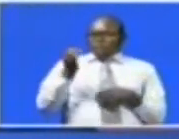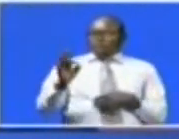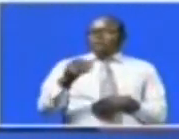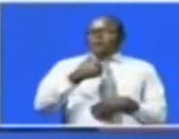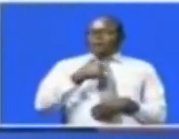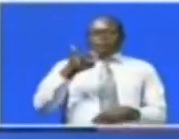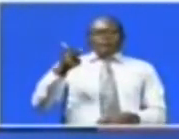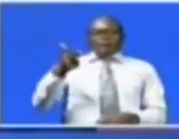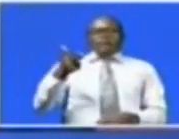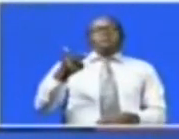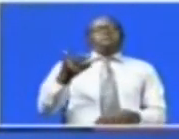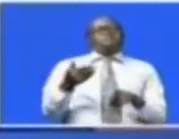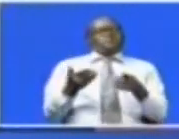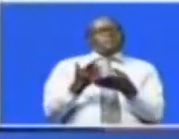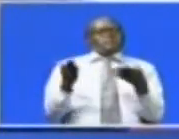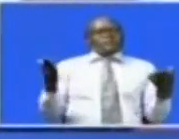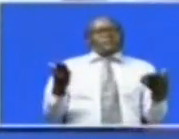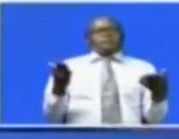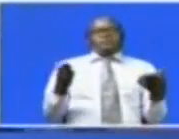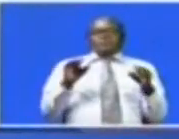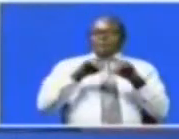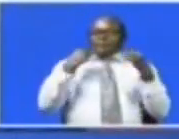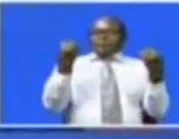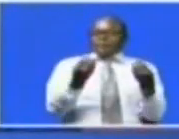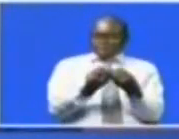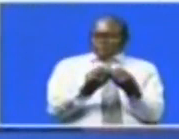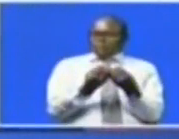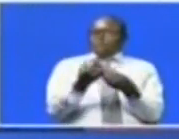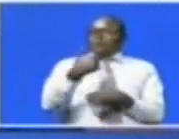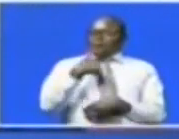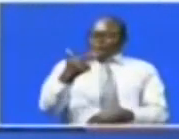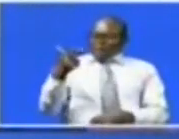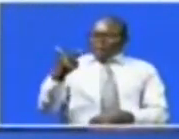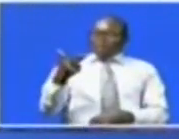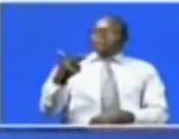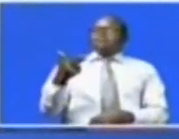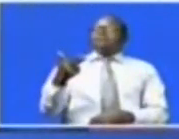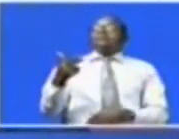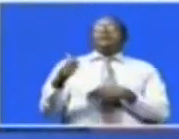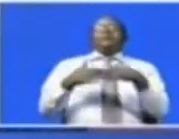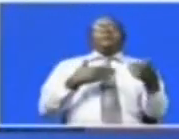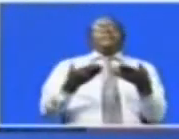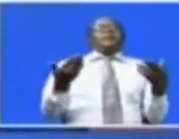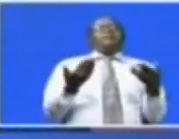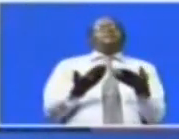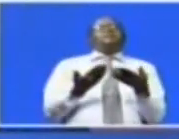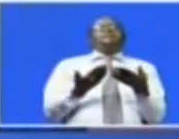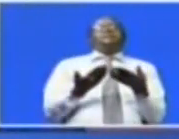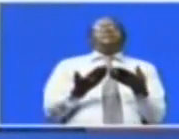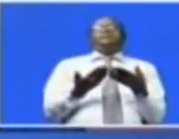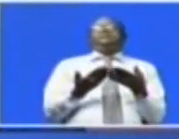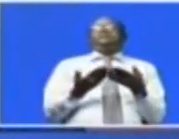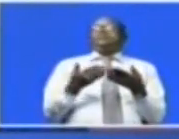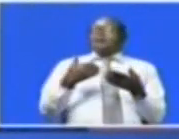having a weapon in your hands is something that is, and of course the organization around just having a gun in your hand, be it in the relevant security agencies that we know of,